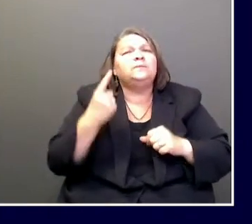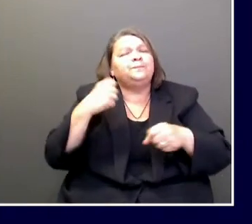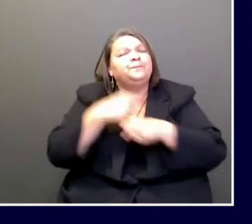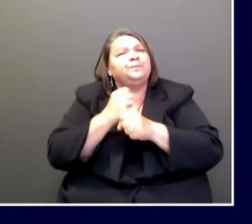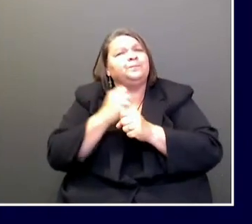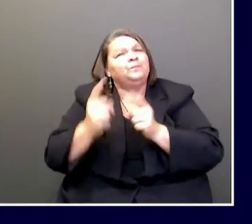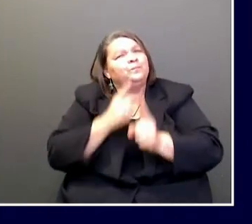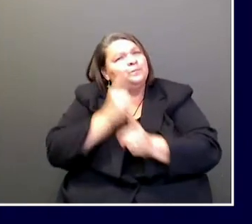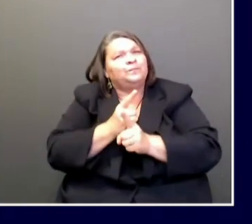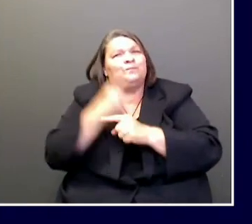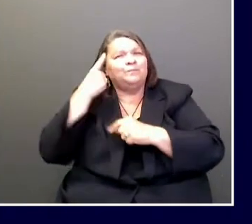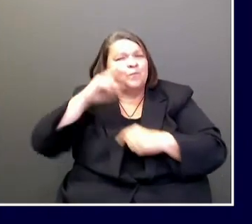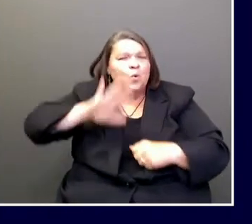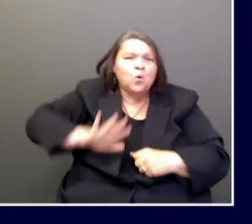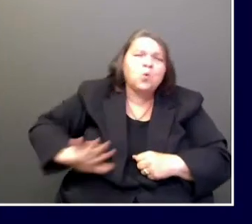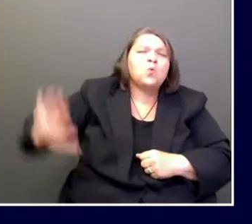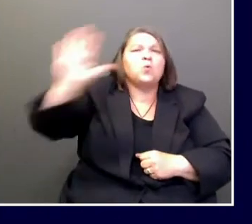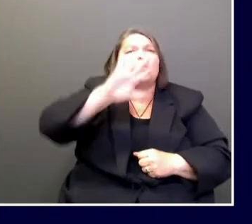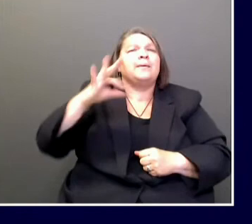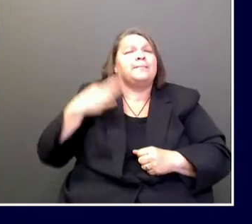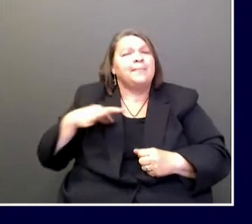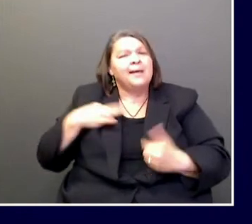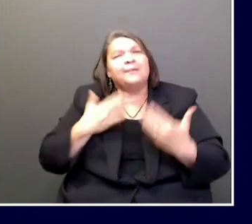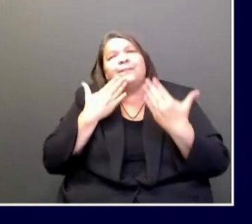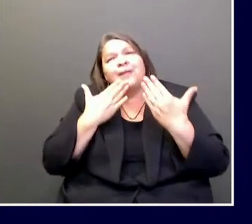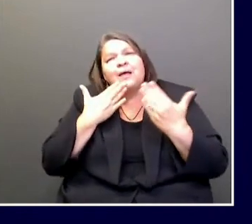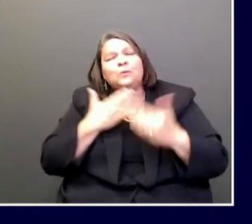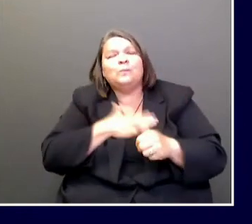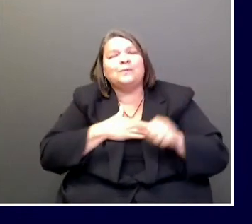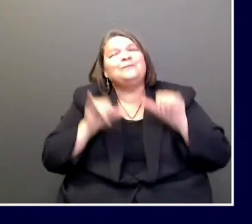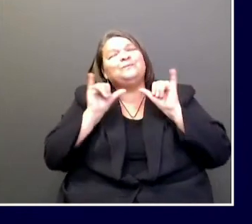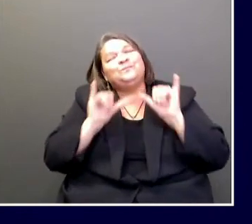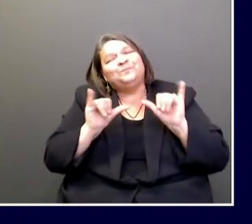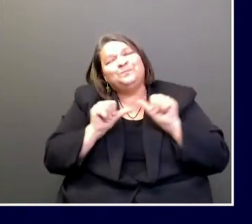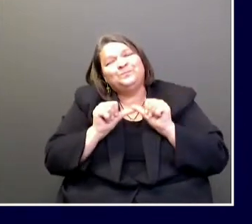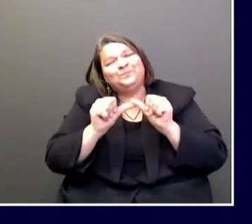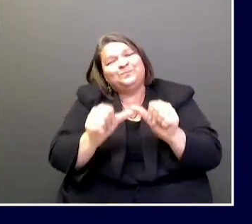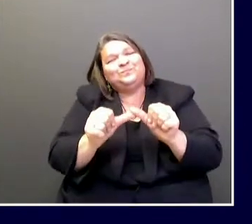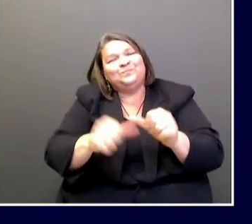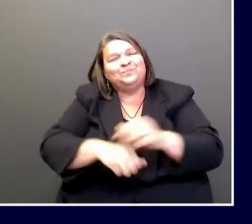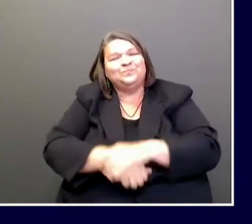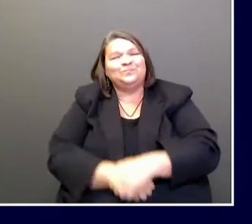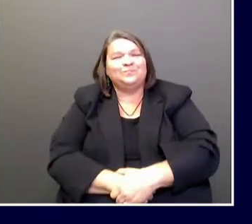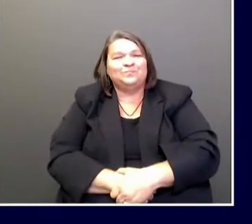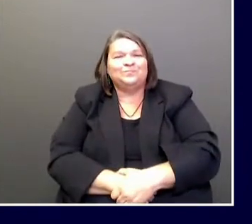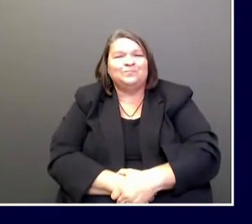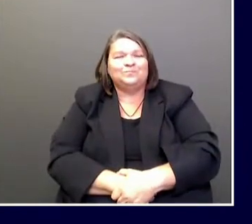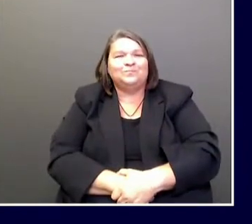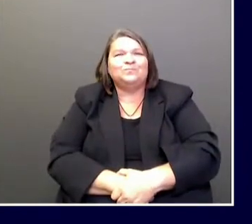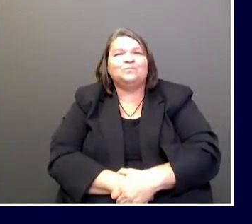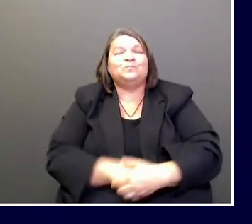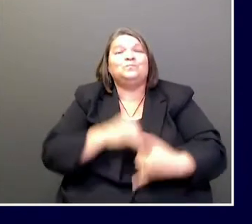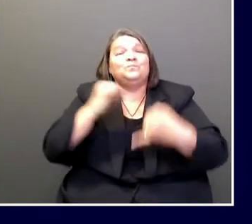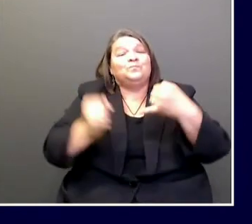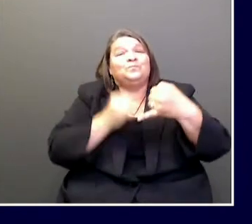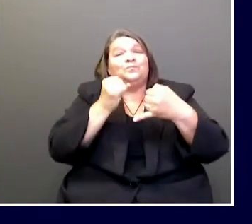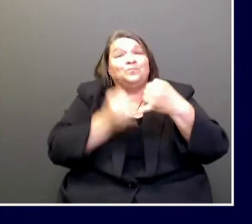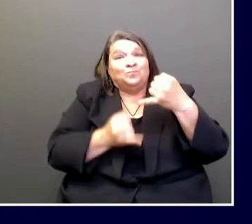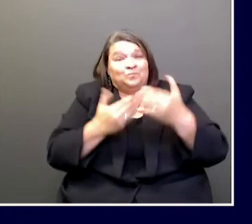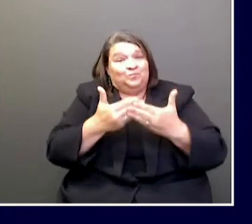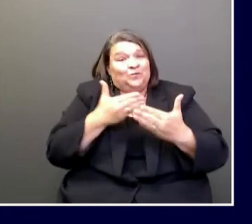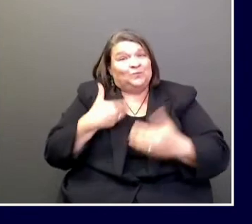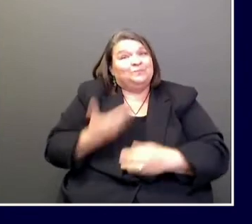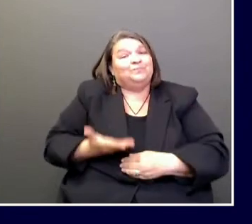we think that they will continue to do so here. And finally, the focus in the last 24 hours has been